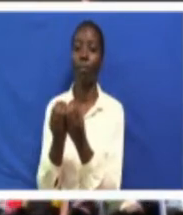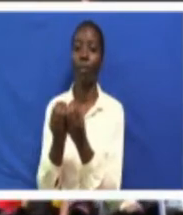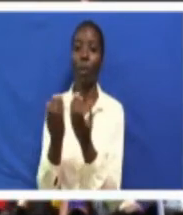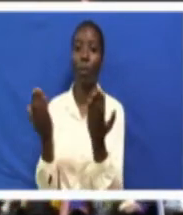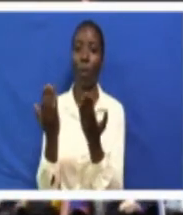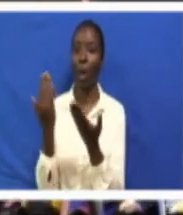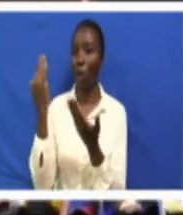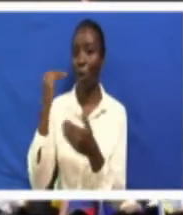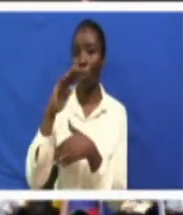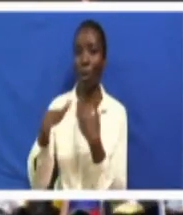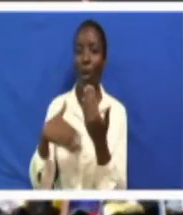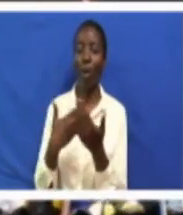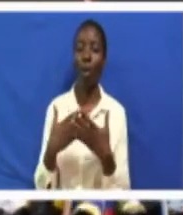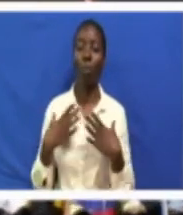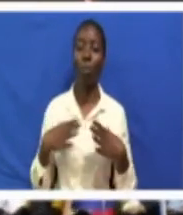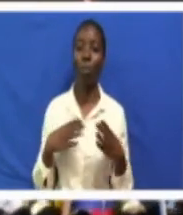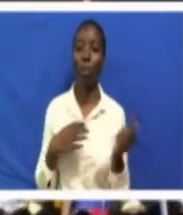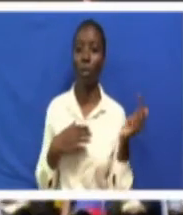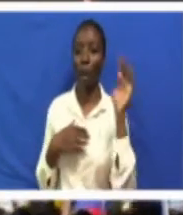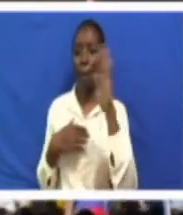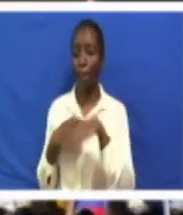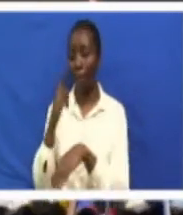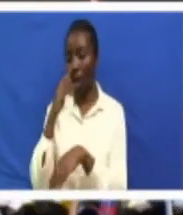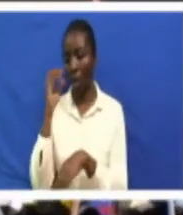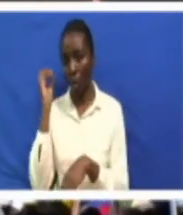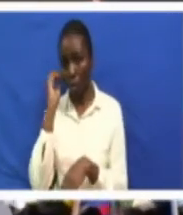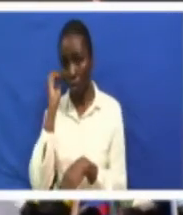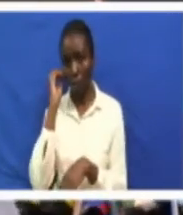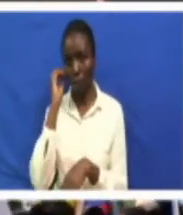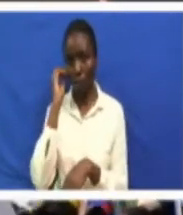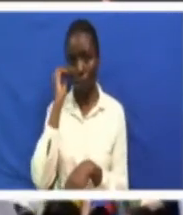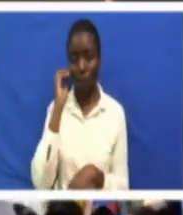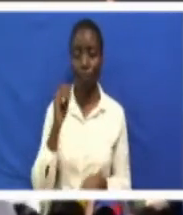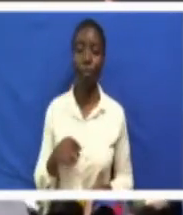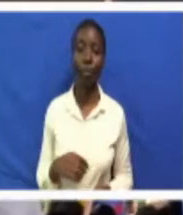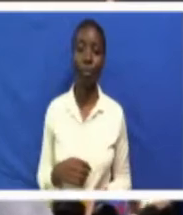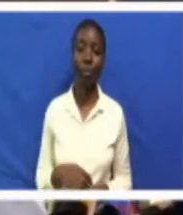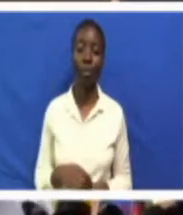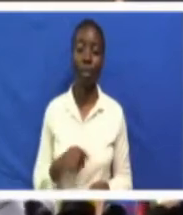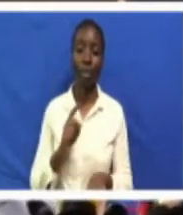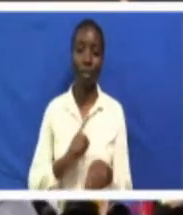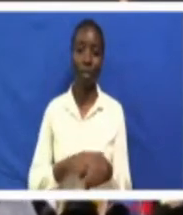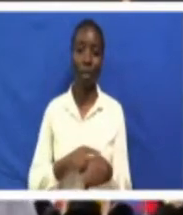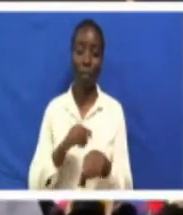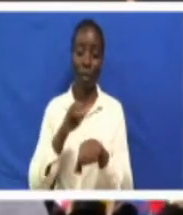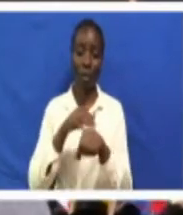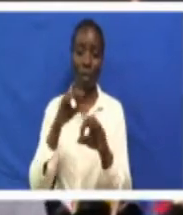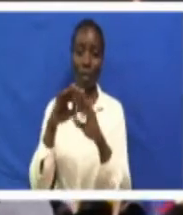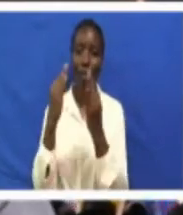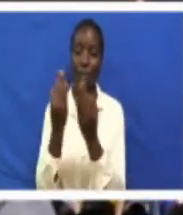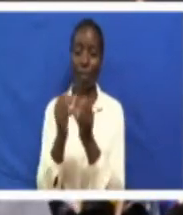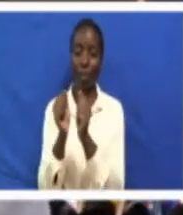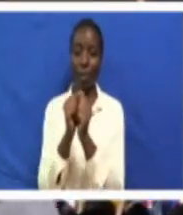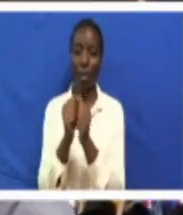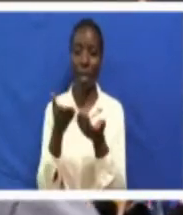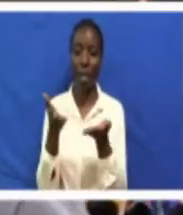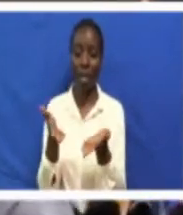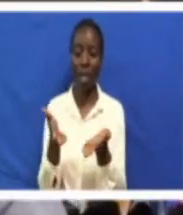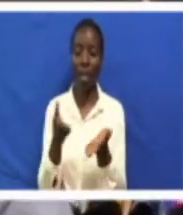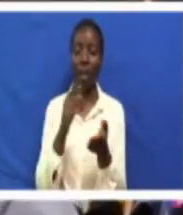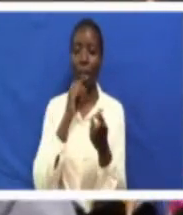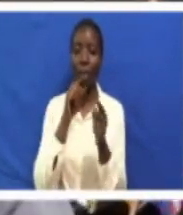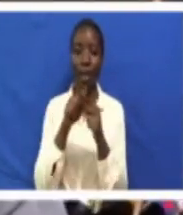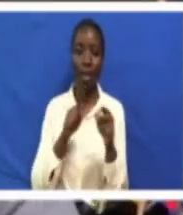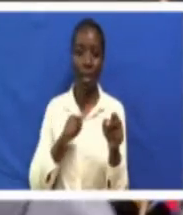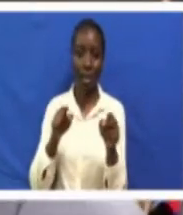and we're excited to be here as part of this family it is African you call family together and we are here with our brothers and the sisters and all our relatives